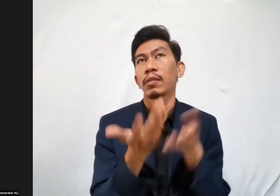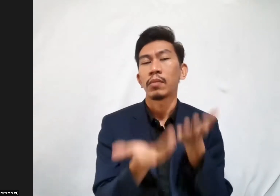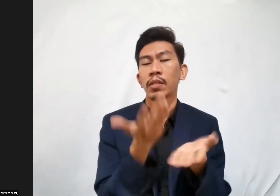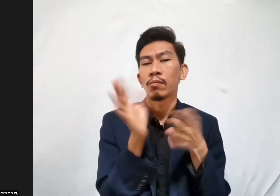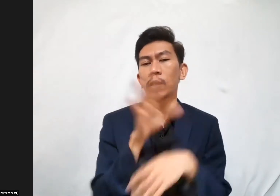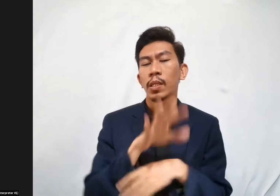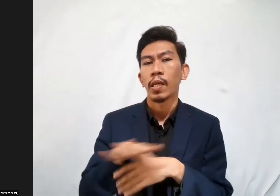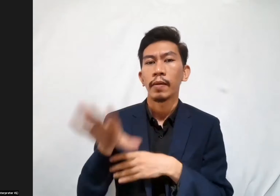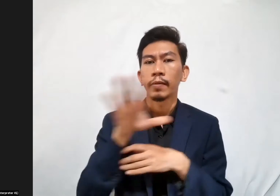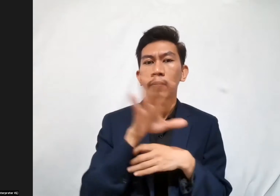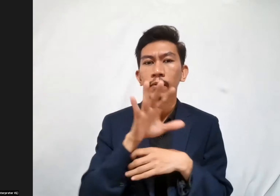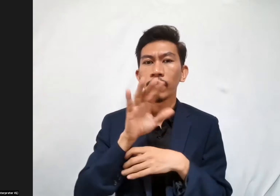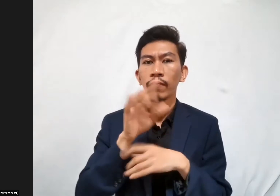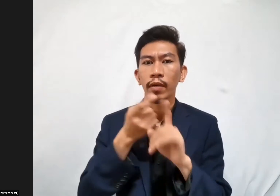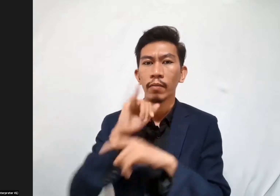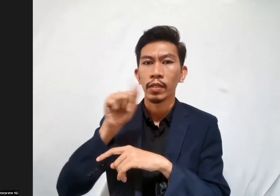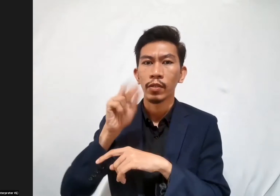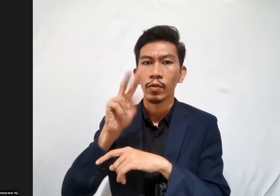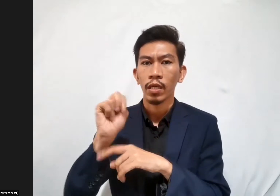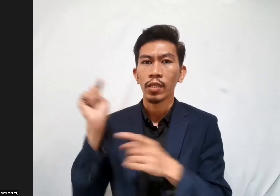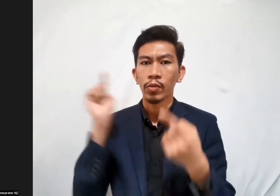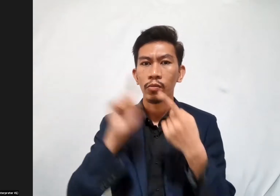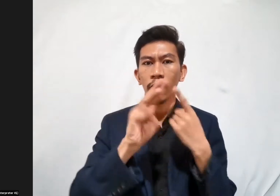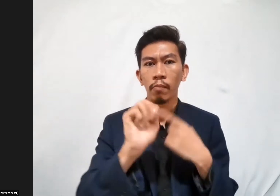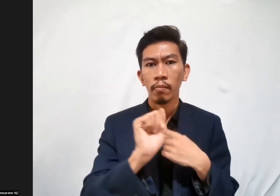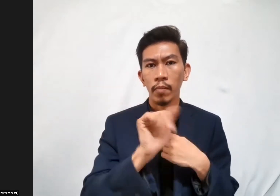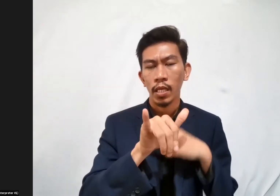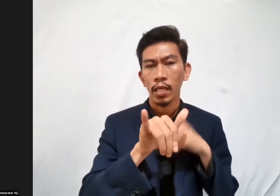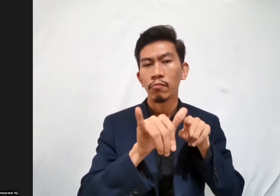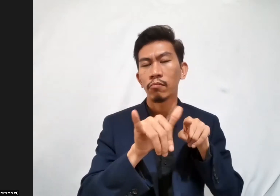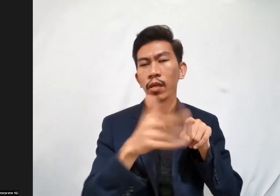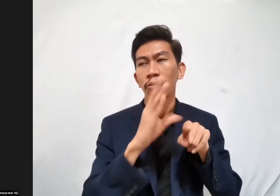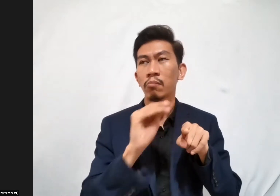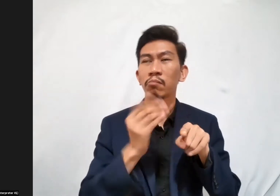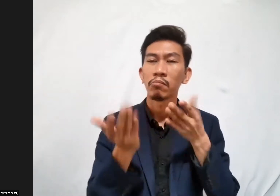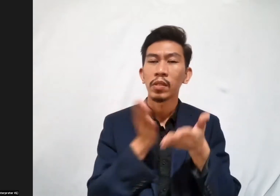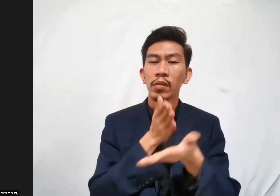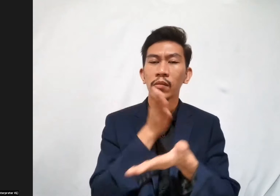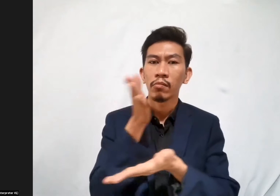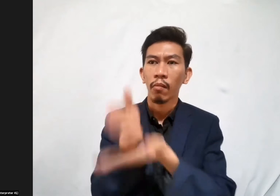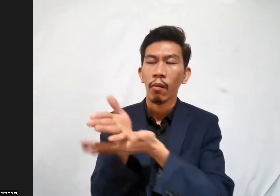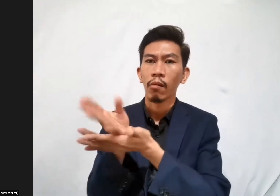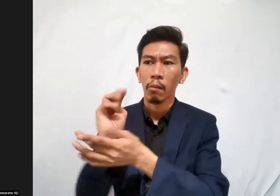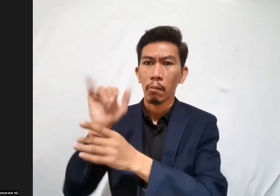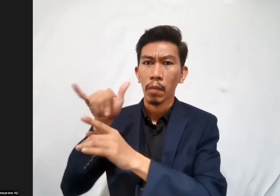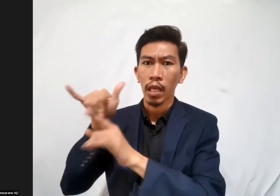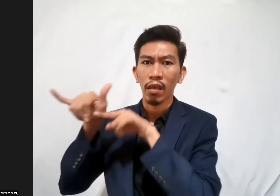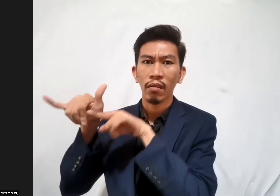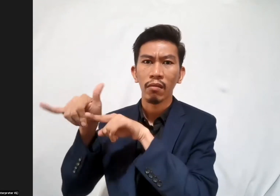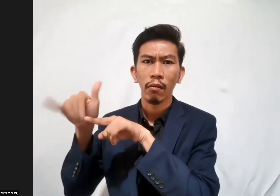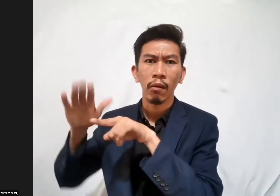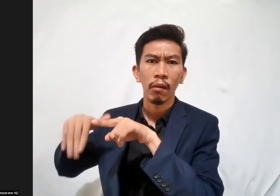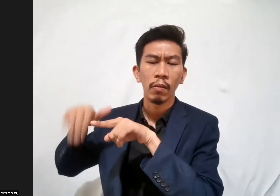say, from January up to May, and you only come for treatment in May, then most probably your stage